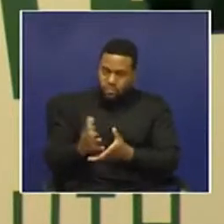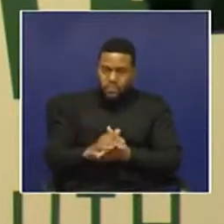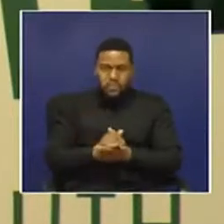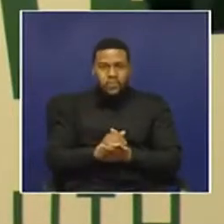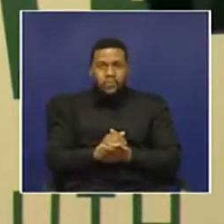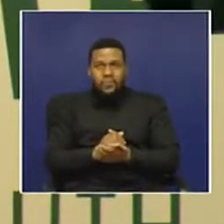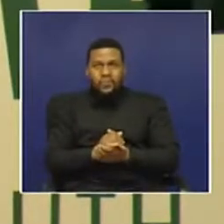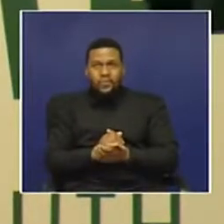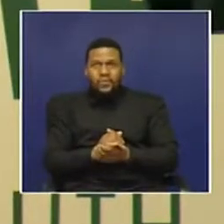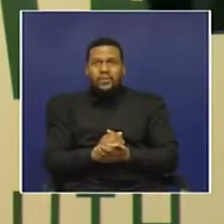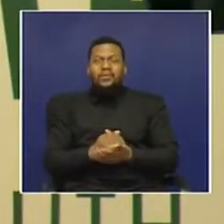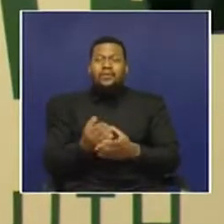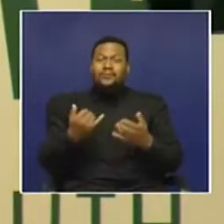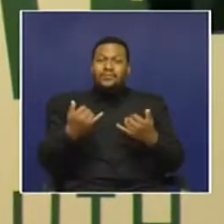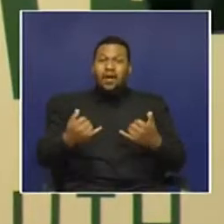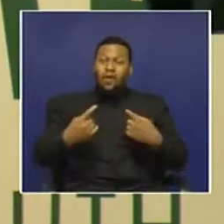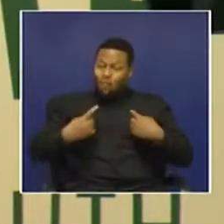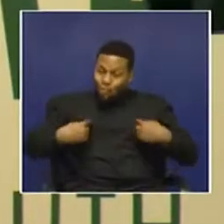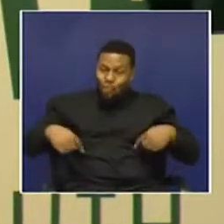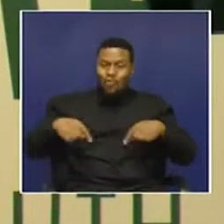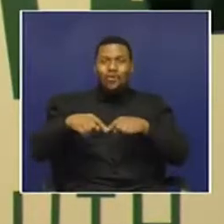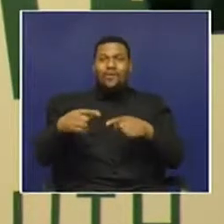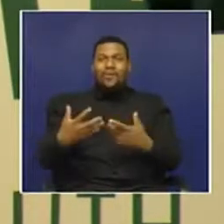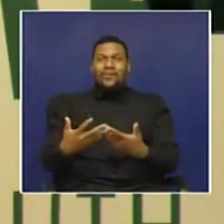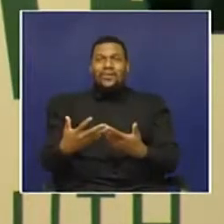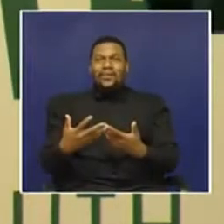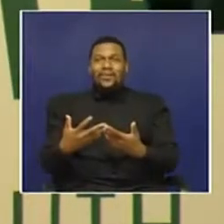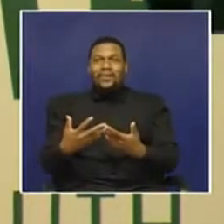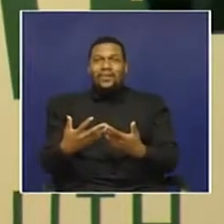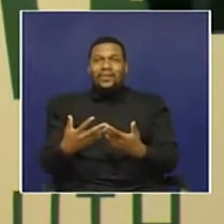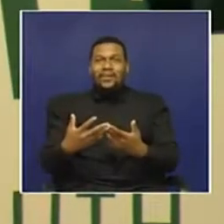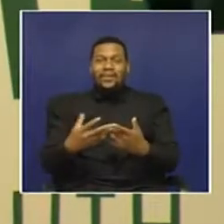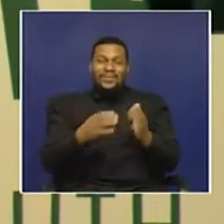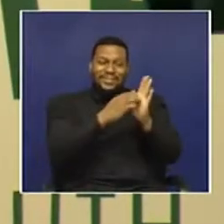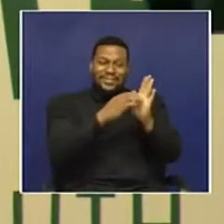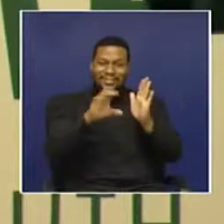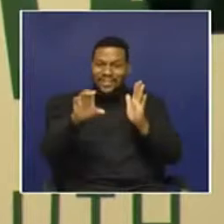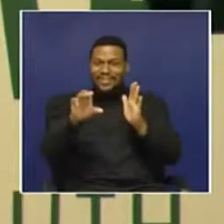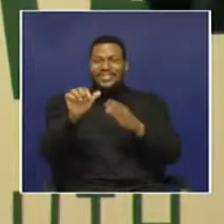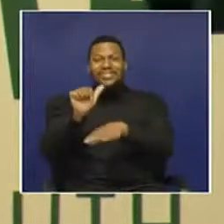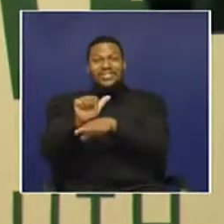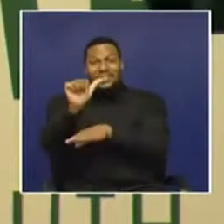then is for us to say, in the light of that, Section 16 of the Act